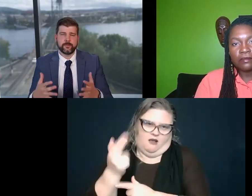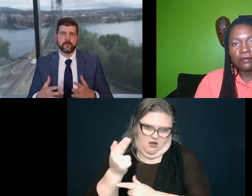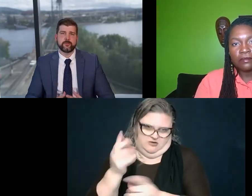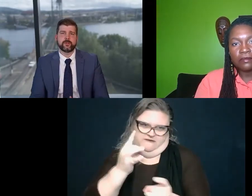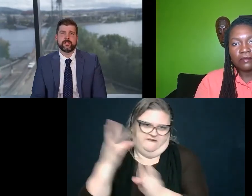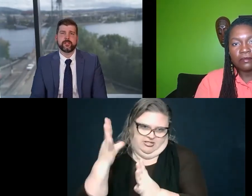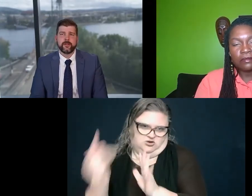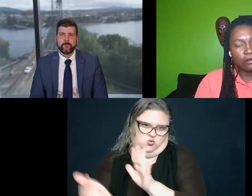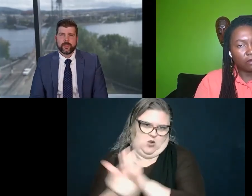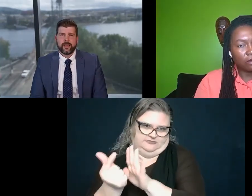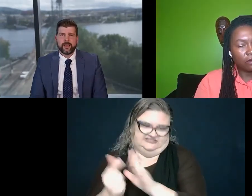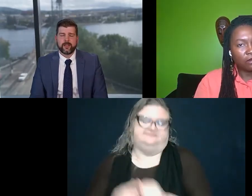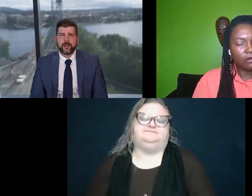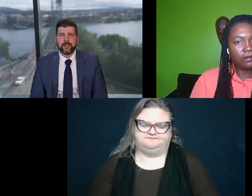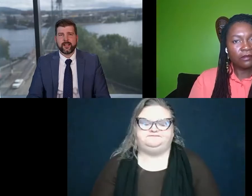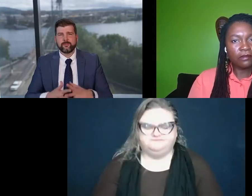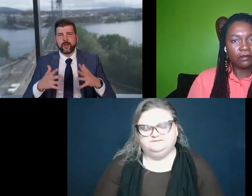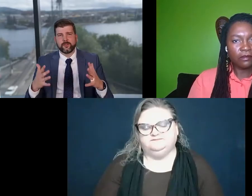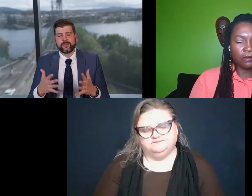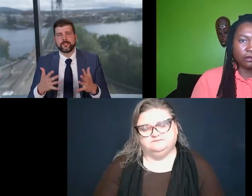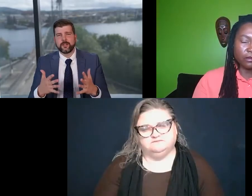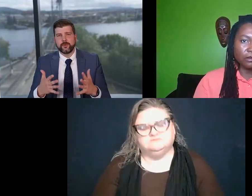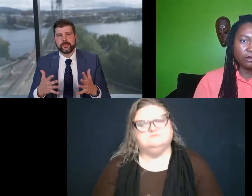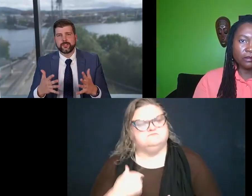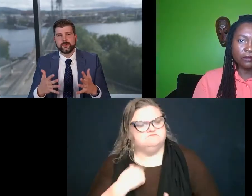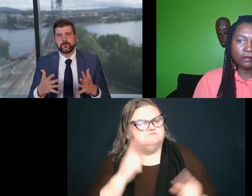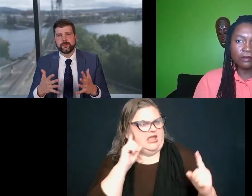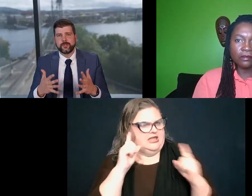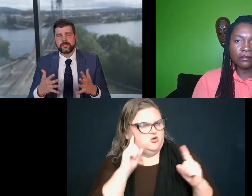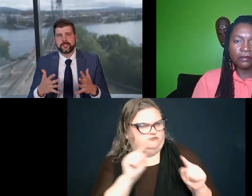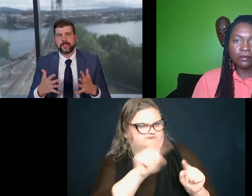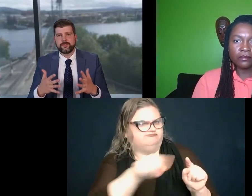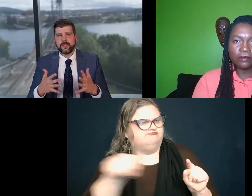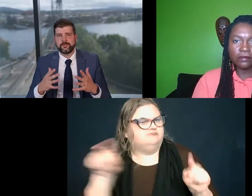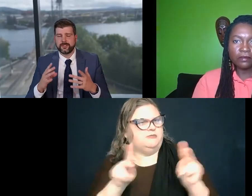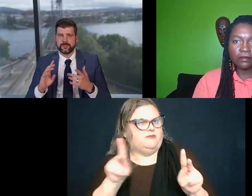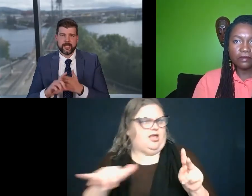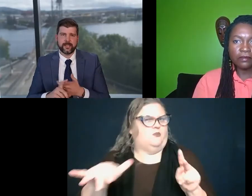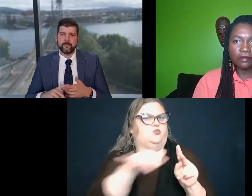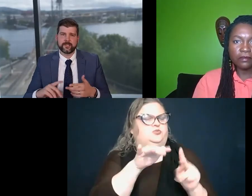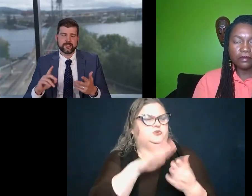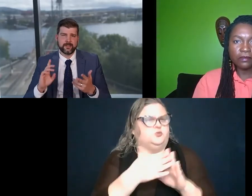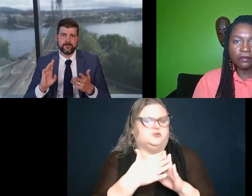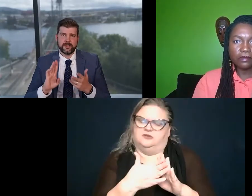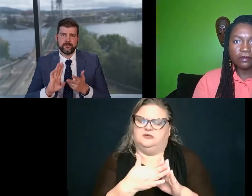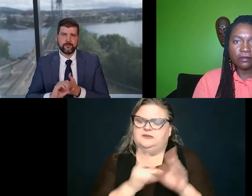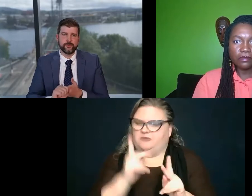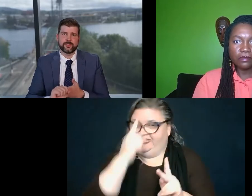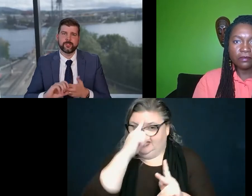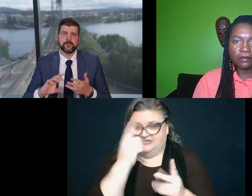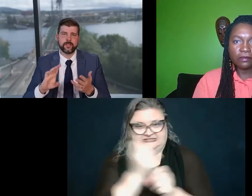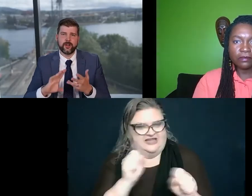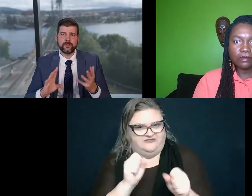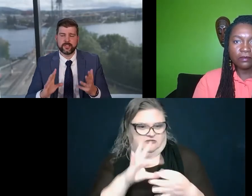from people in the community, a lot of other things go into safety. Obviously there's economics of safety,